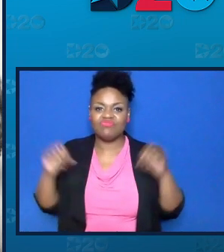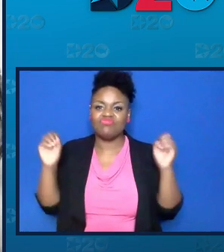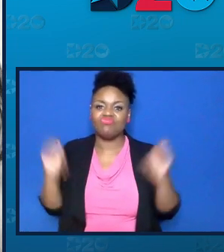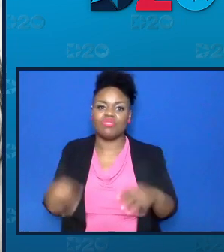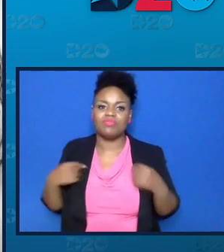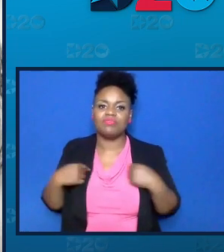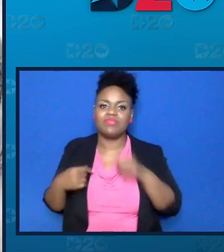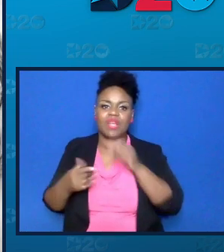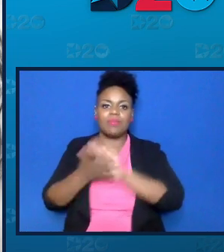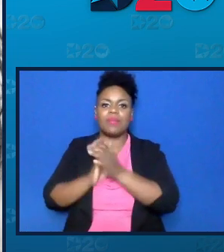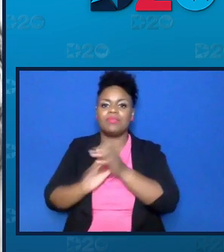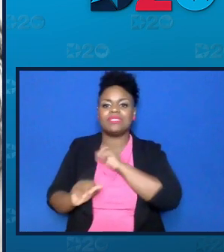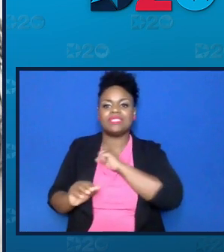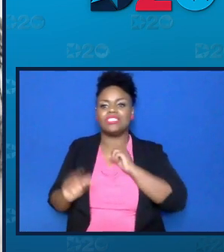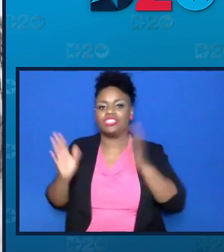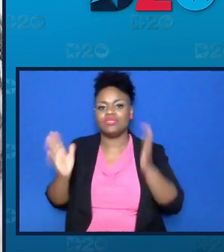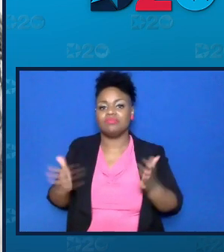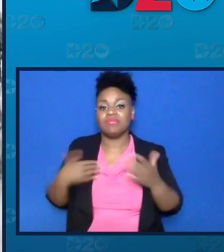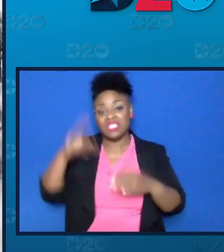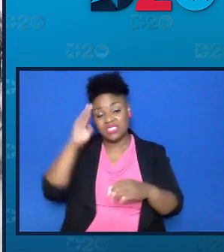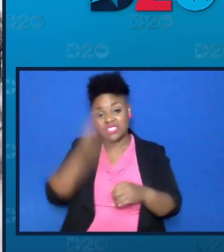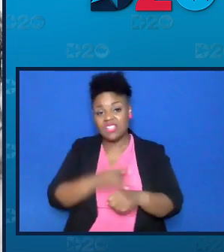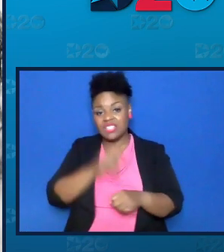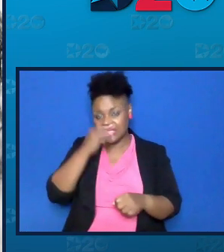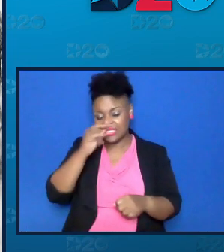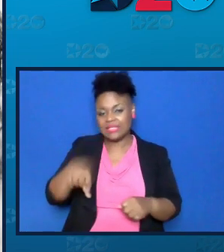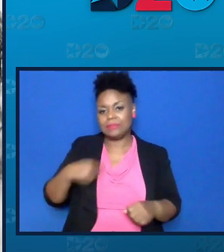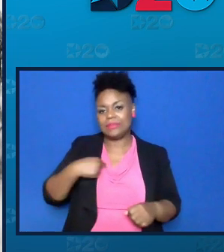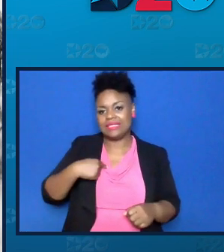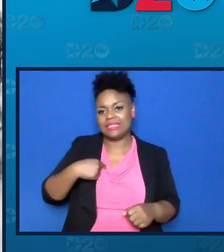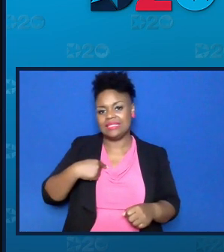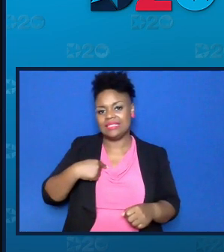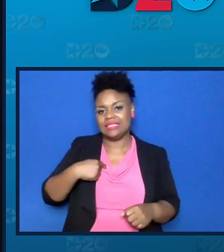I was prepared to walk away in 1973.